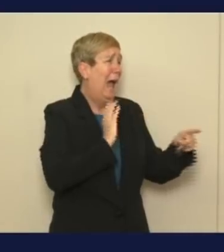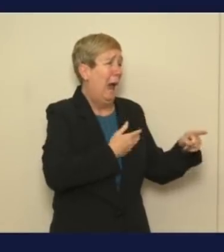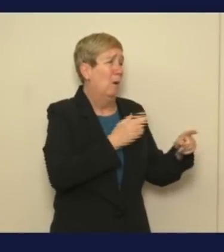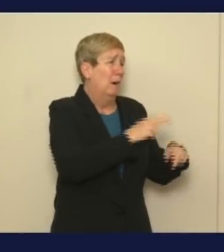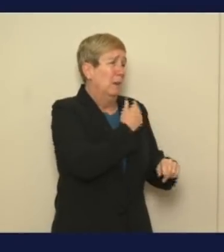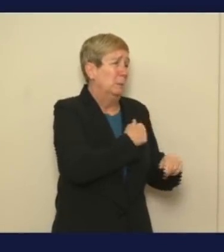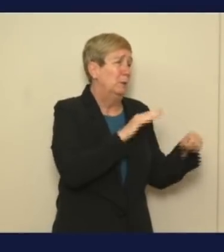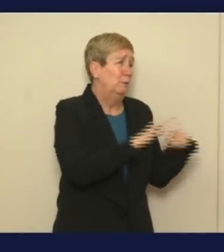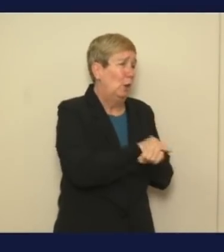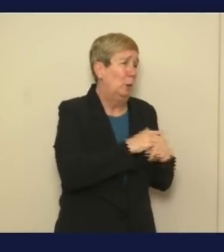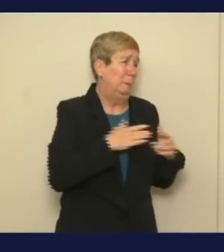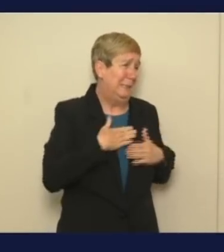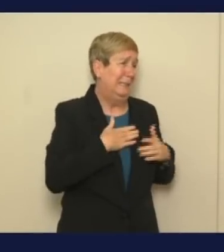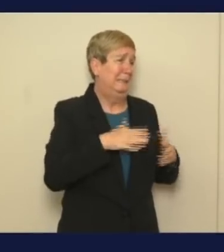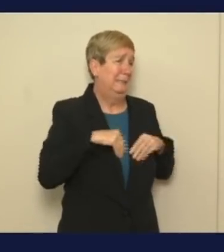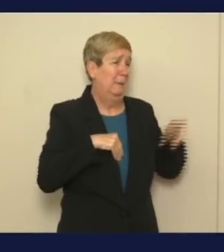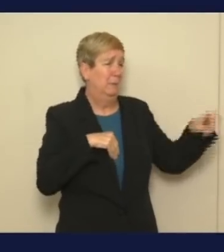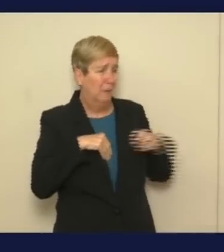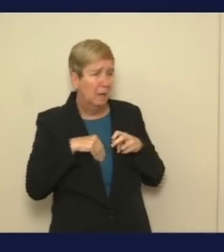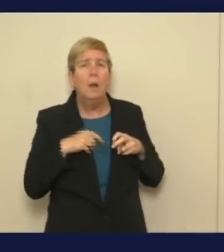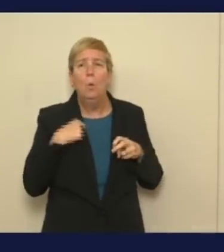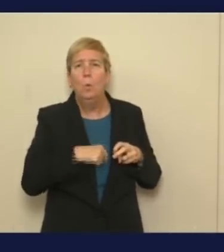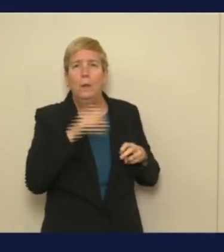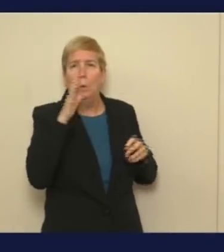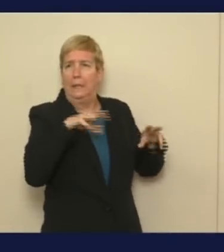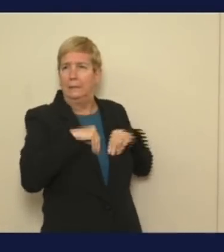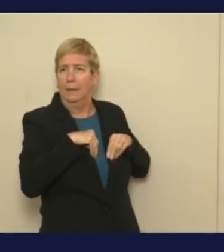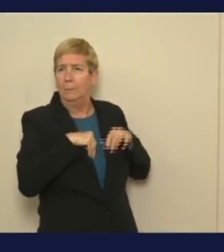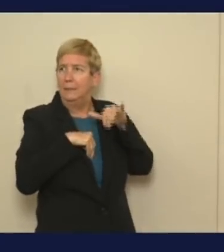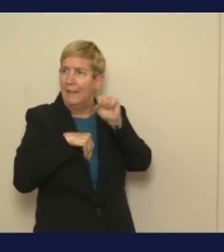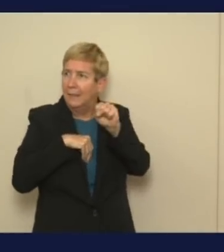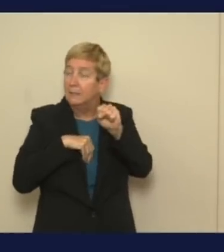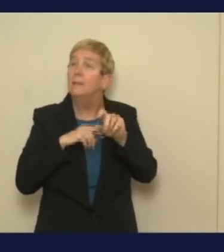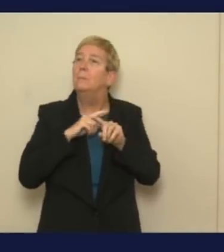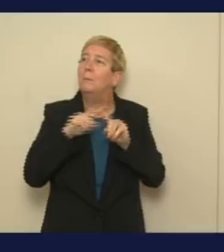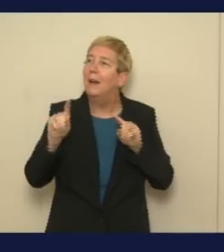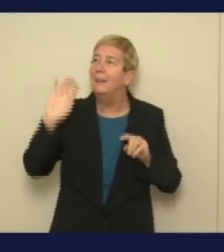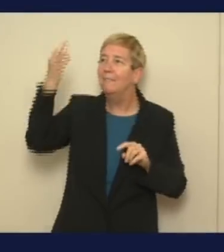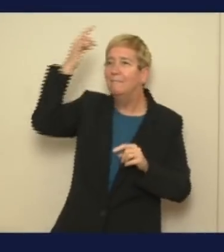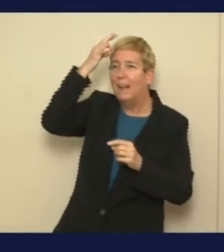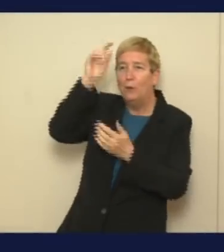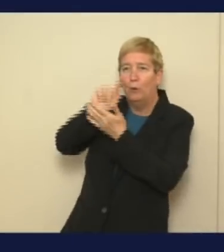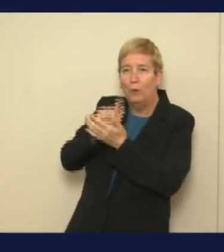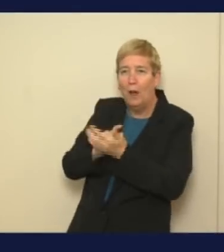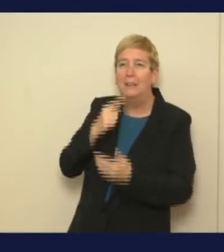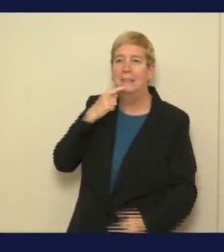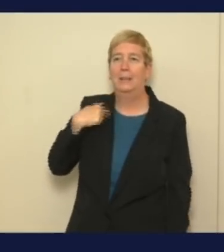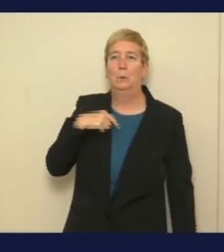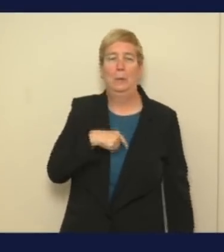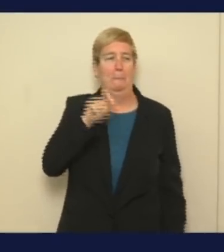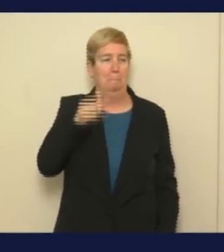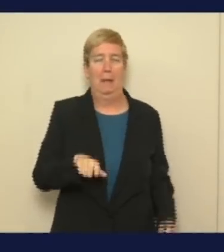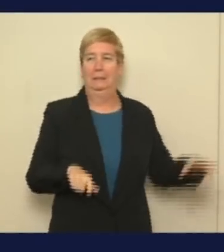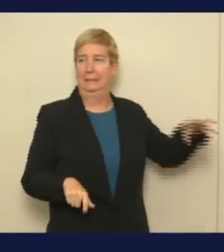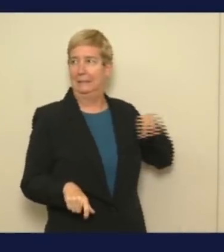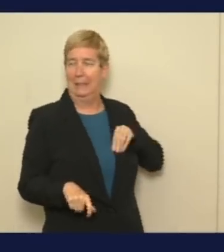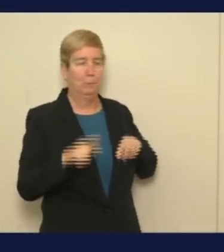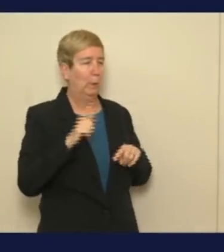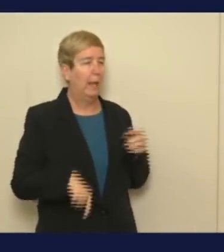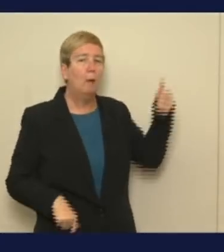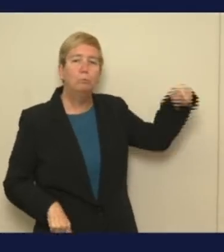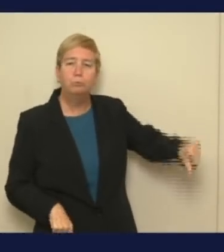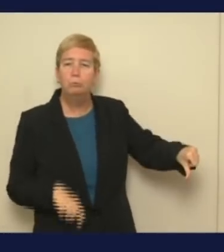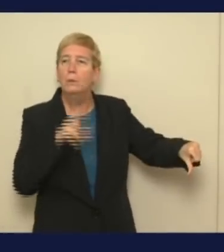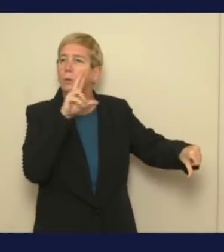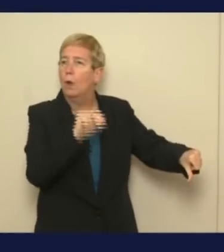any other state for any other reason. But in addition, it's a federal requirement. You can't deny hospital care to anyone.